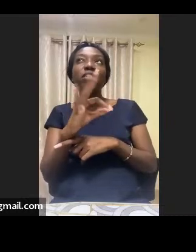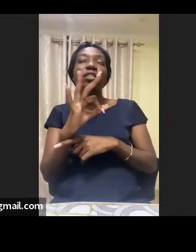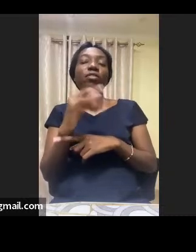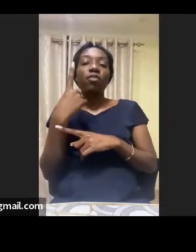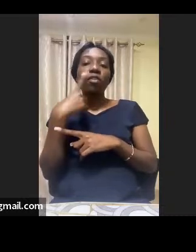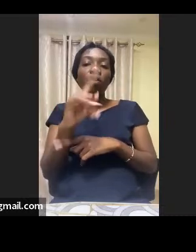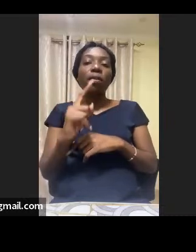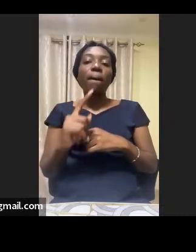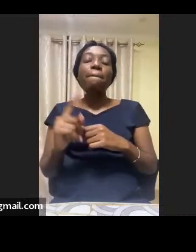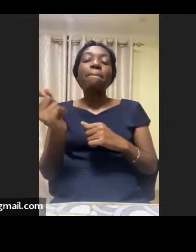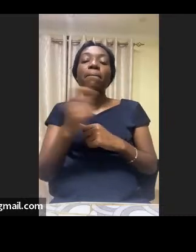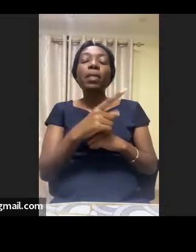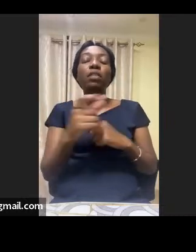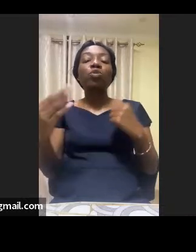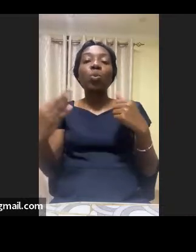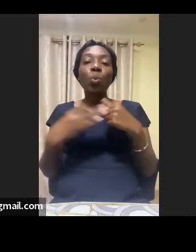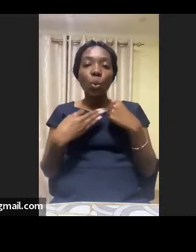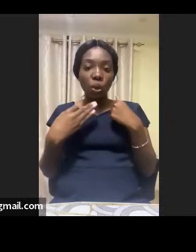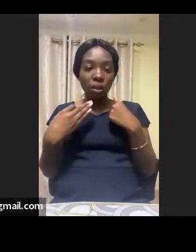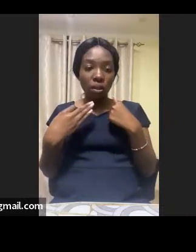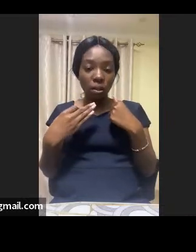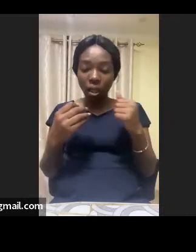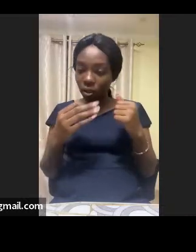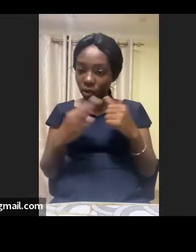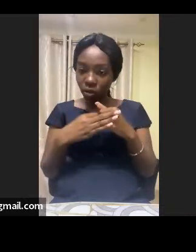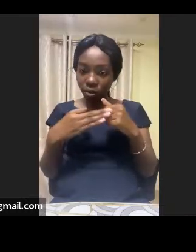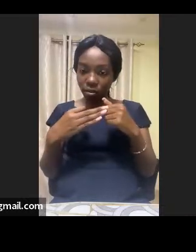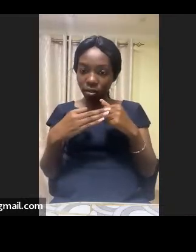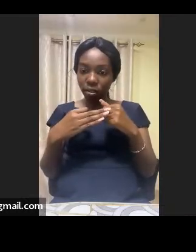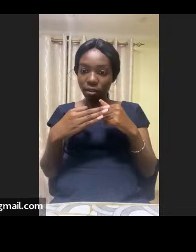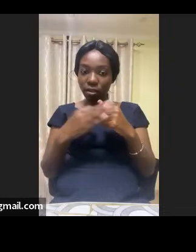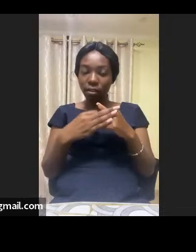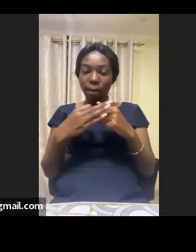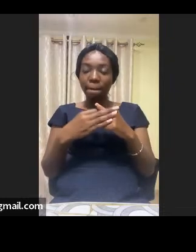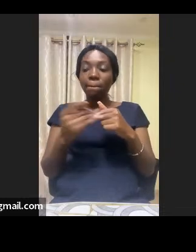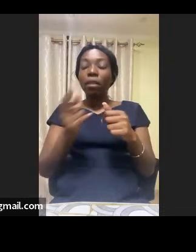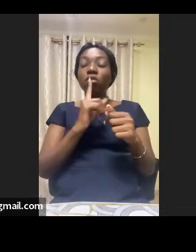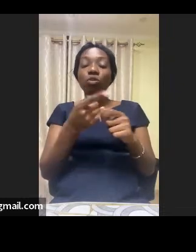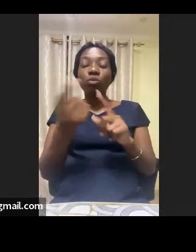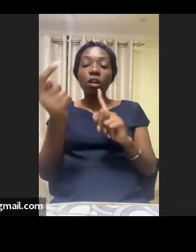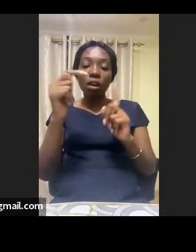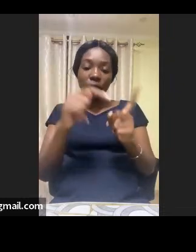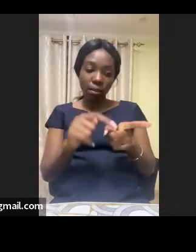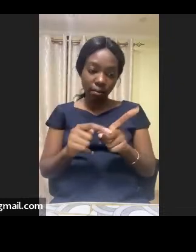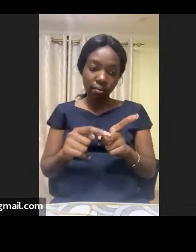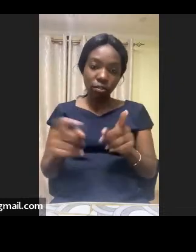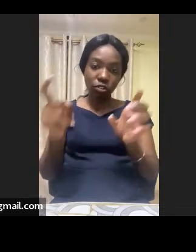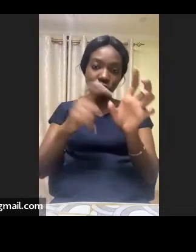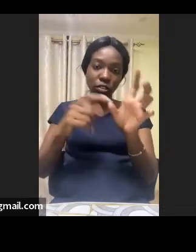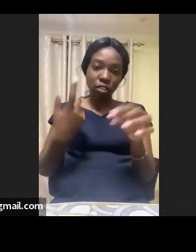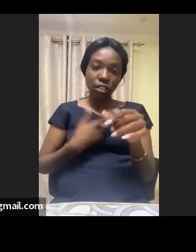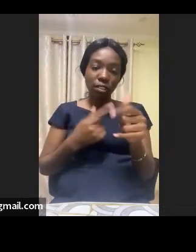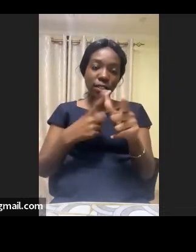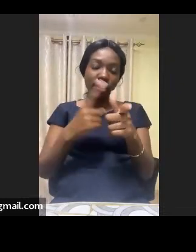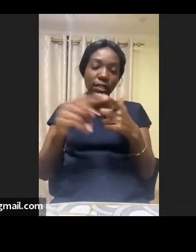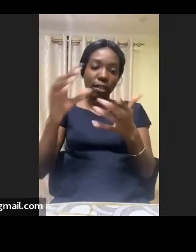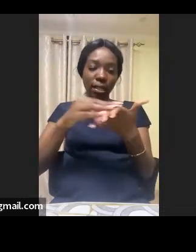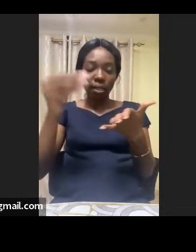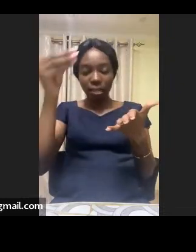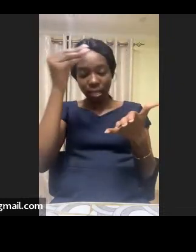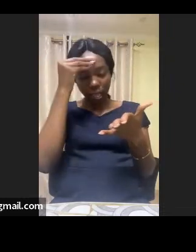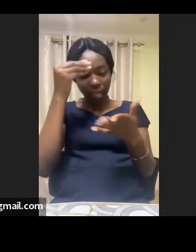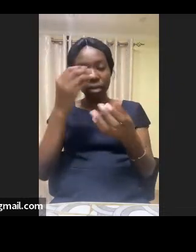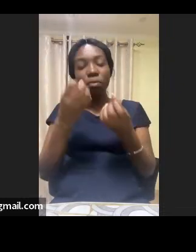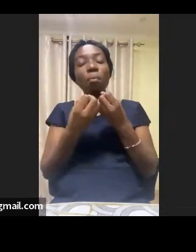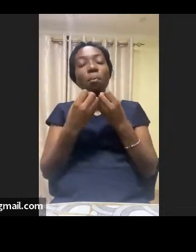of August. Come network with fellow professionals from Africa and get to learn as well as much as possible. And